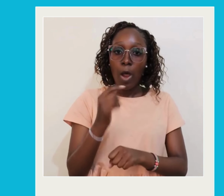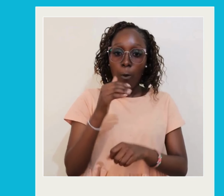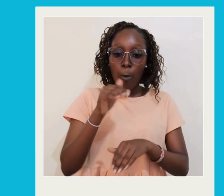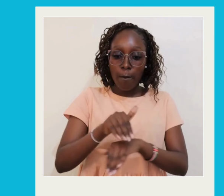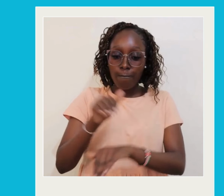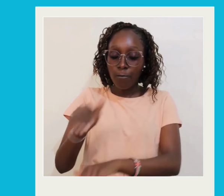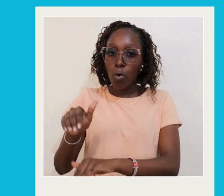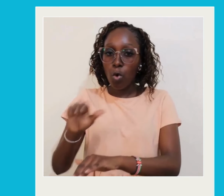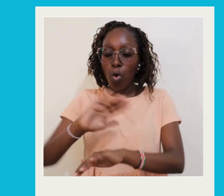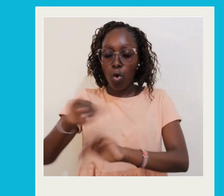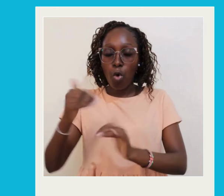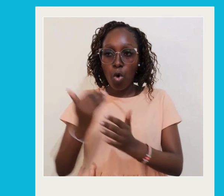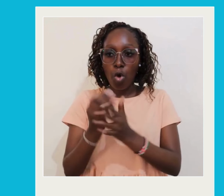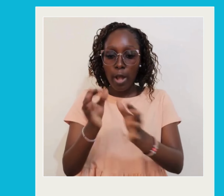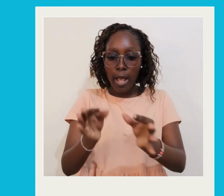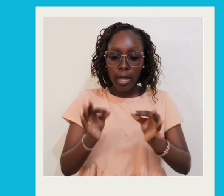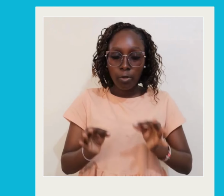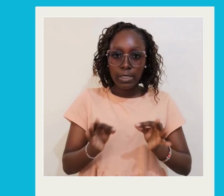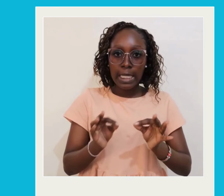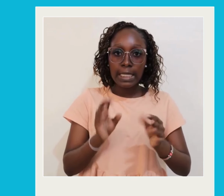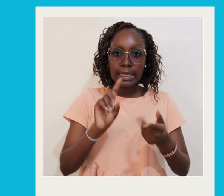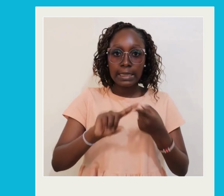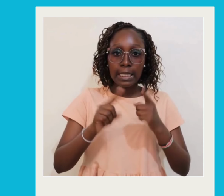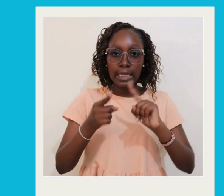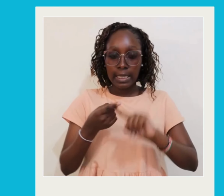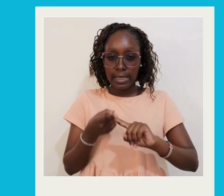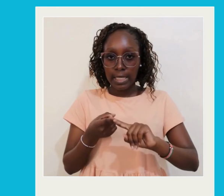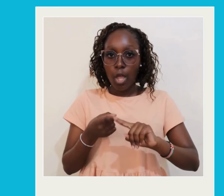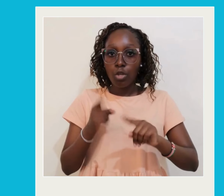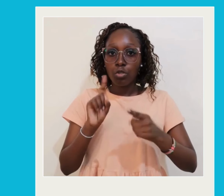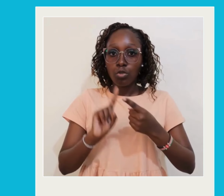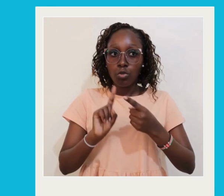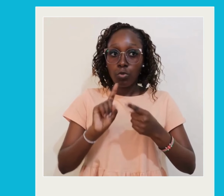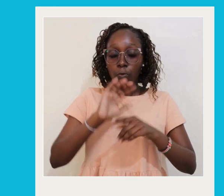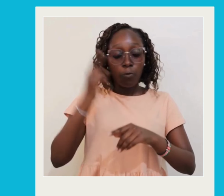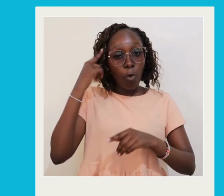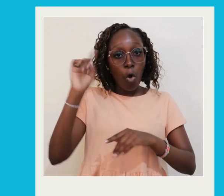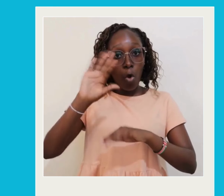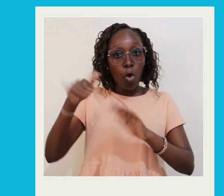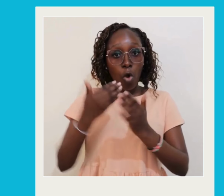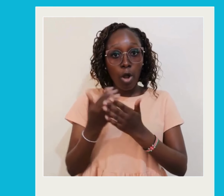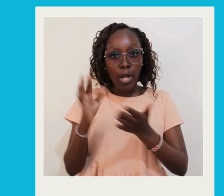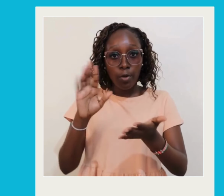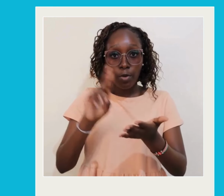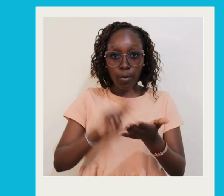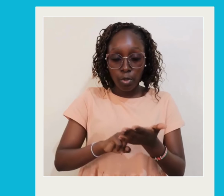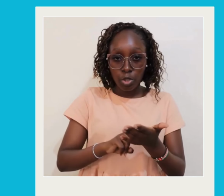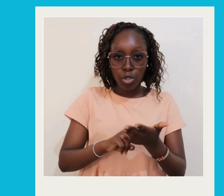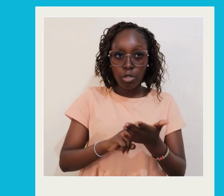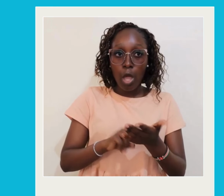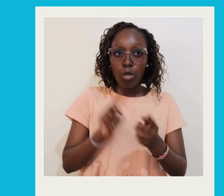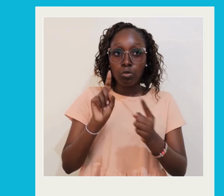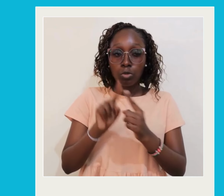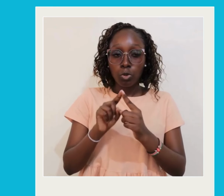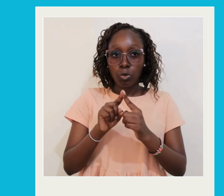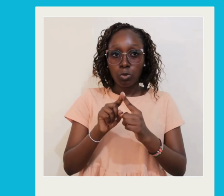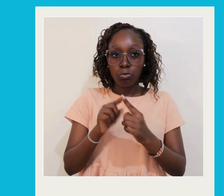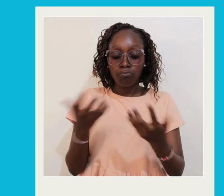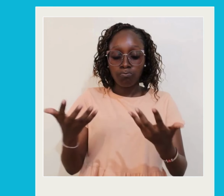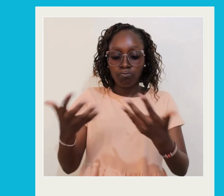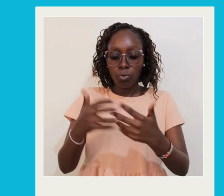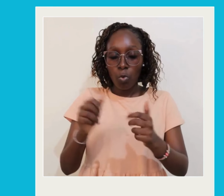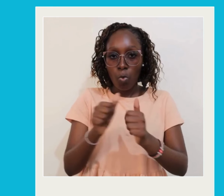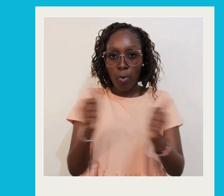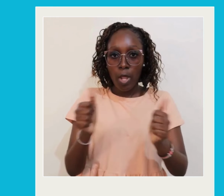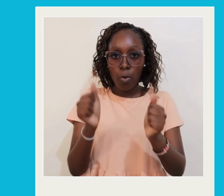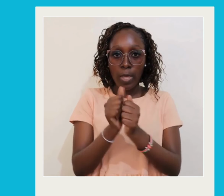The governing body has the duty to oversee and ensure compliance with accounting standards, to review